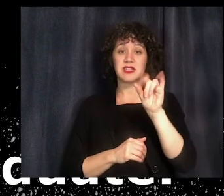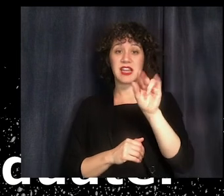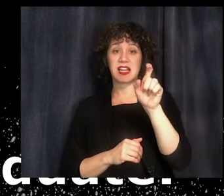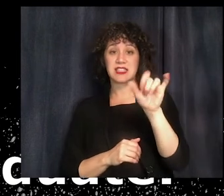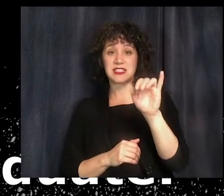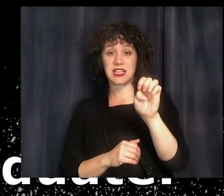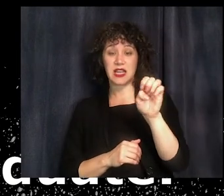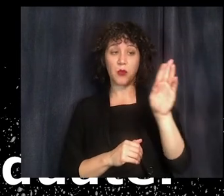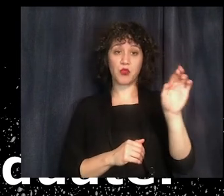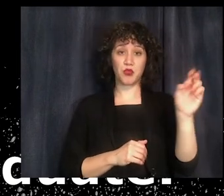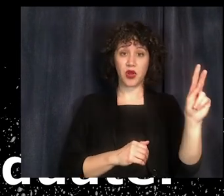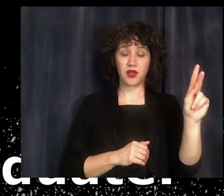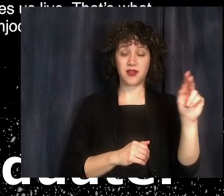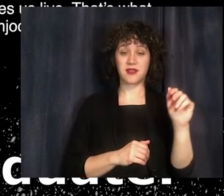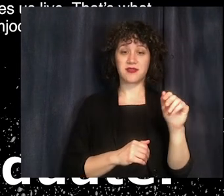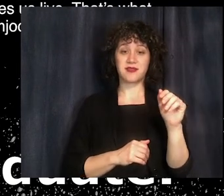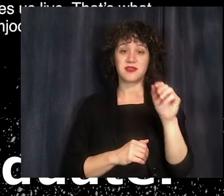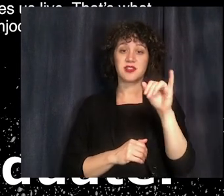Dixie Brock.